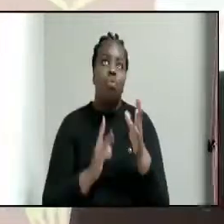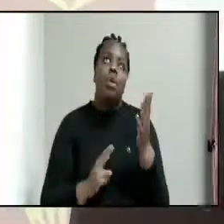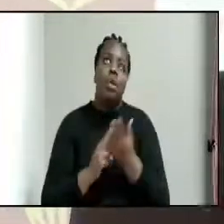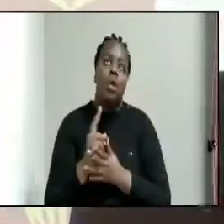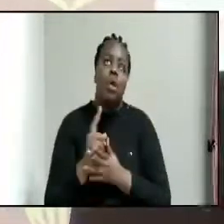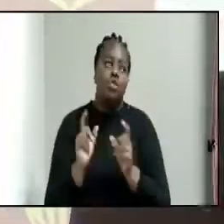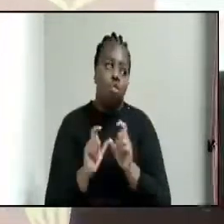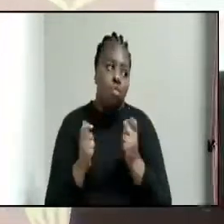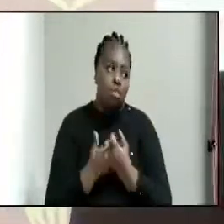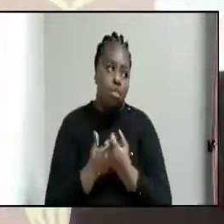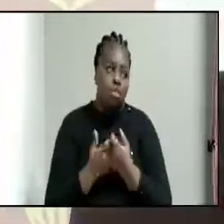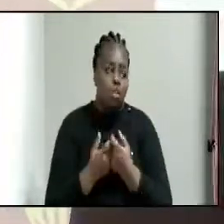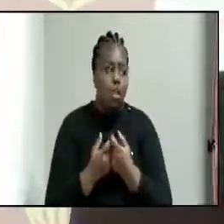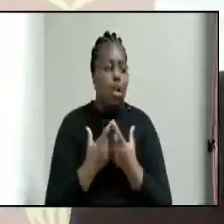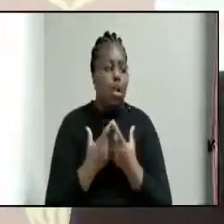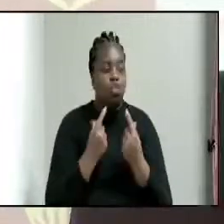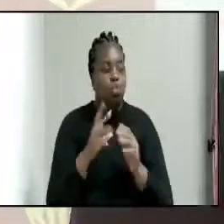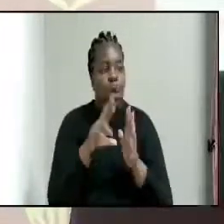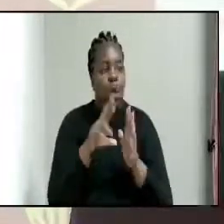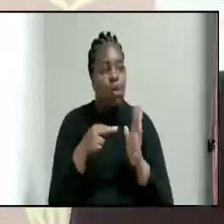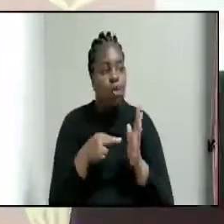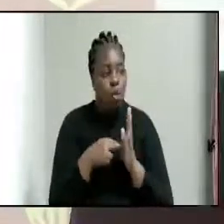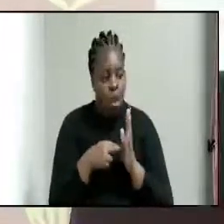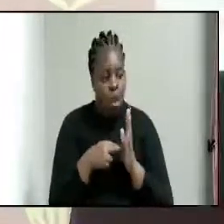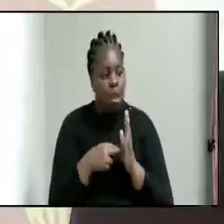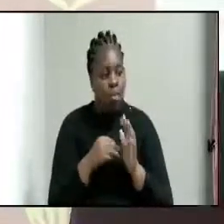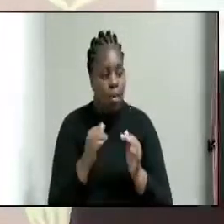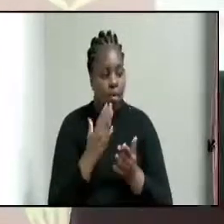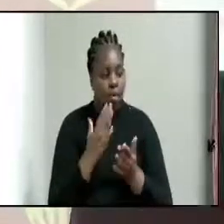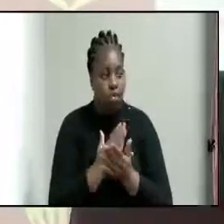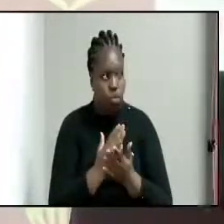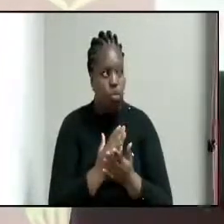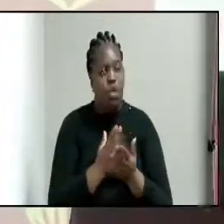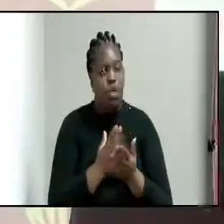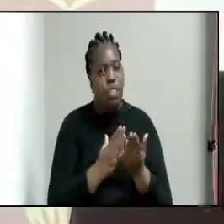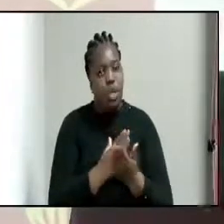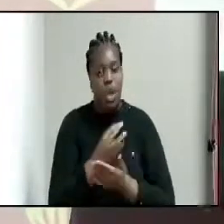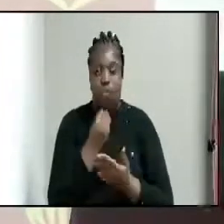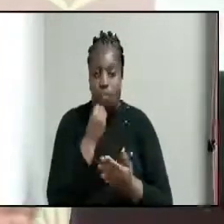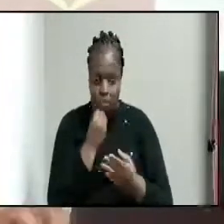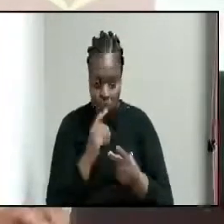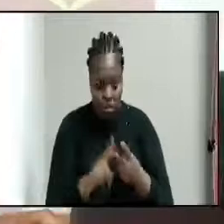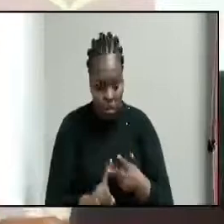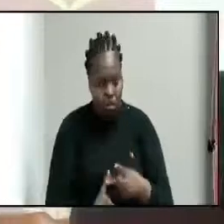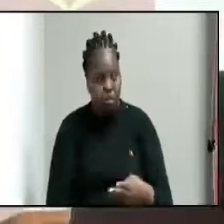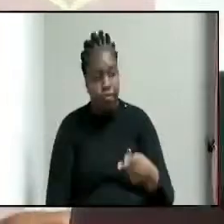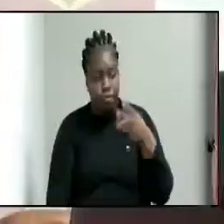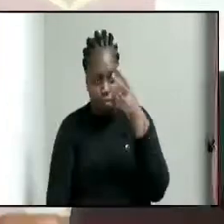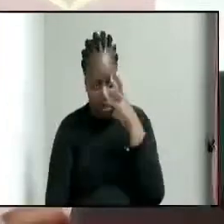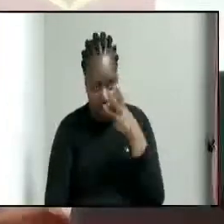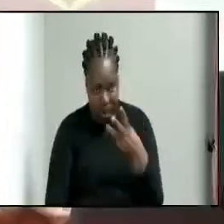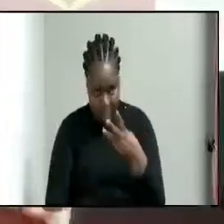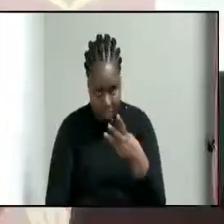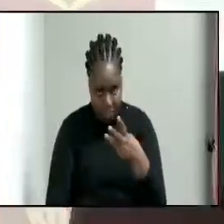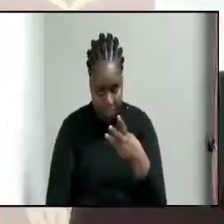Commission play a role in enforcing the right to food? And